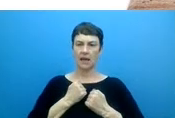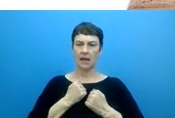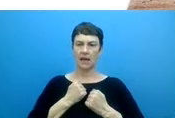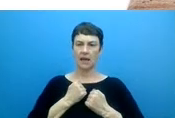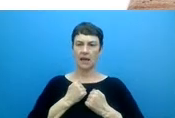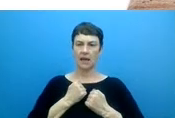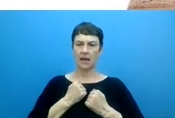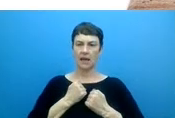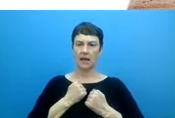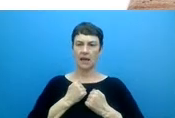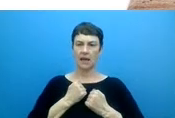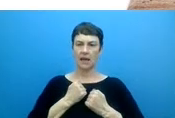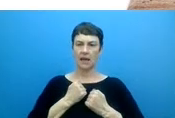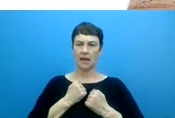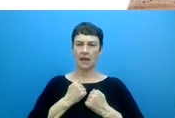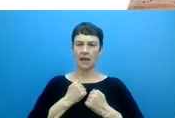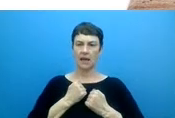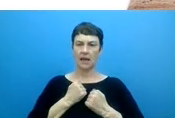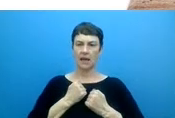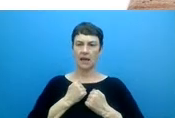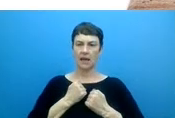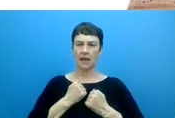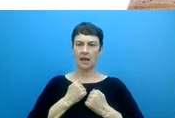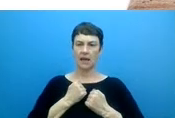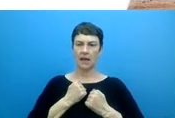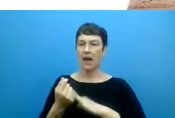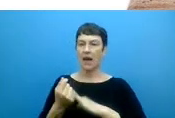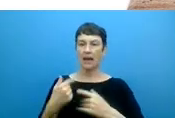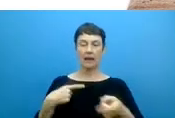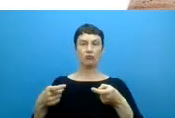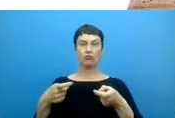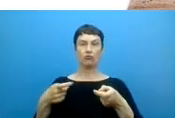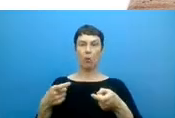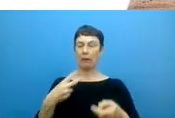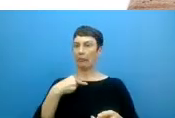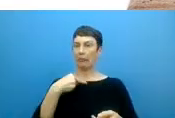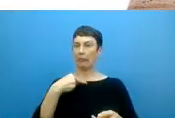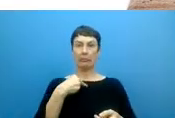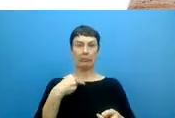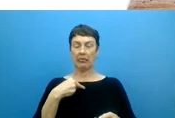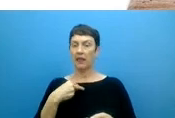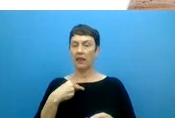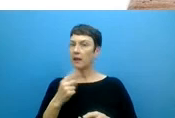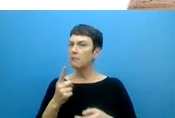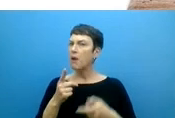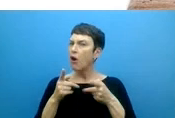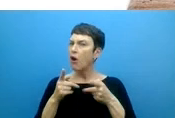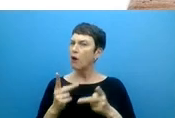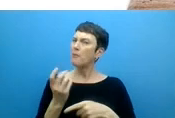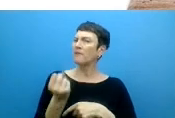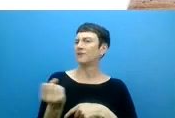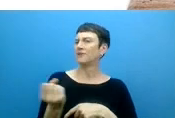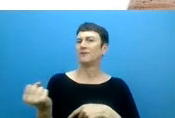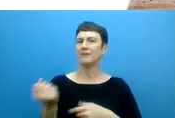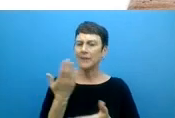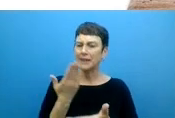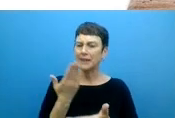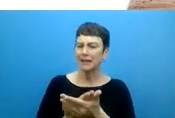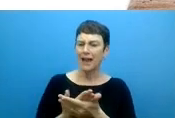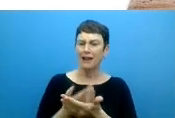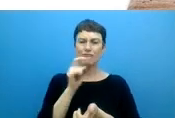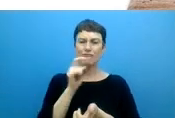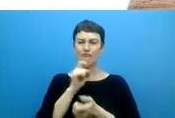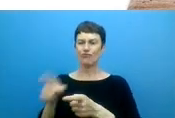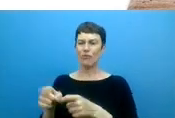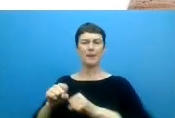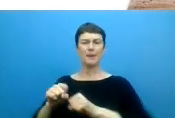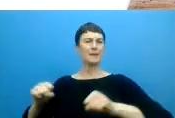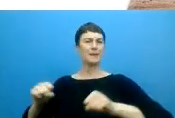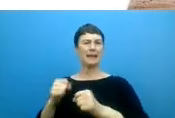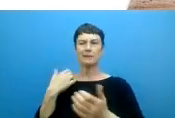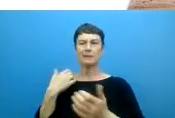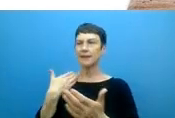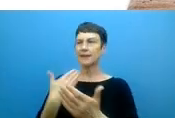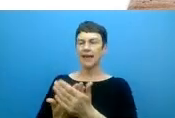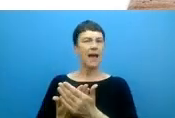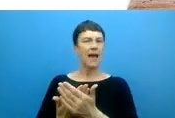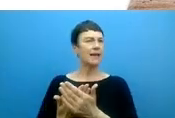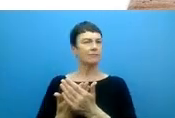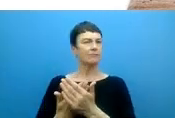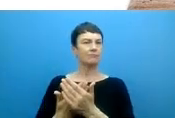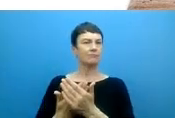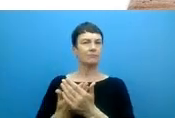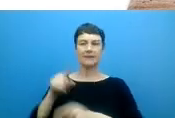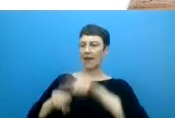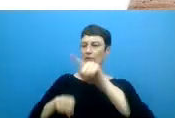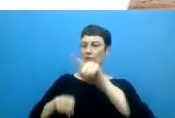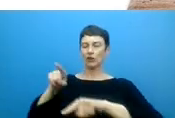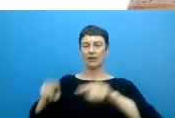is not always controllable, there are many opportunities where we can use the space to kind of transcend having